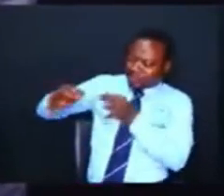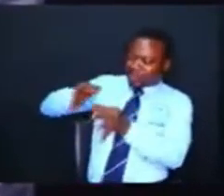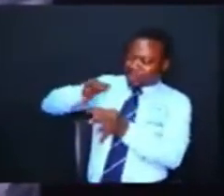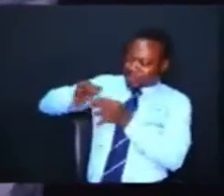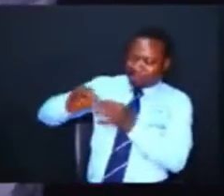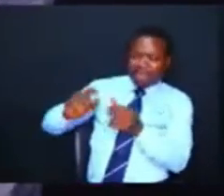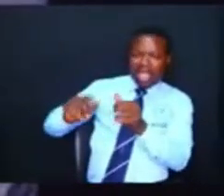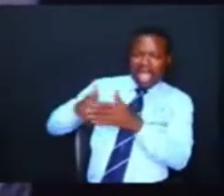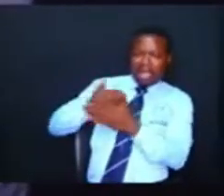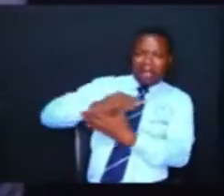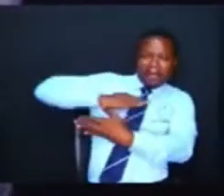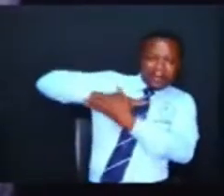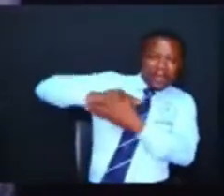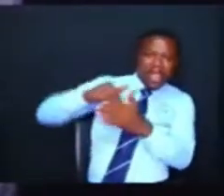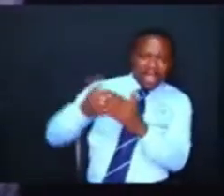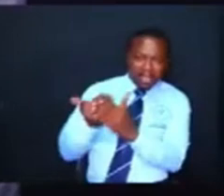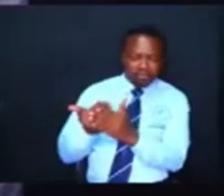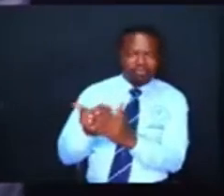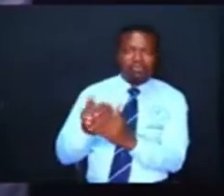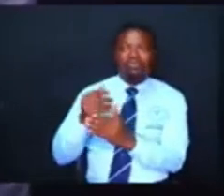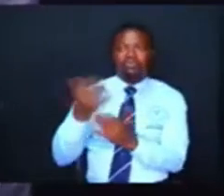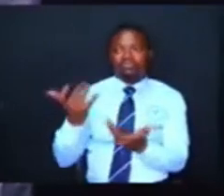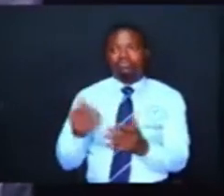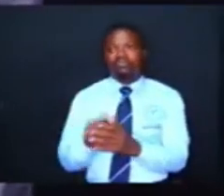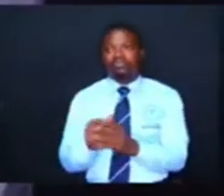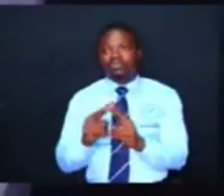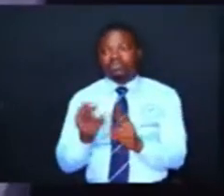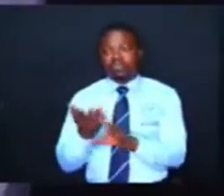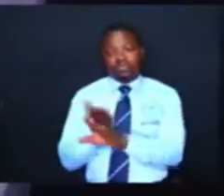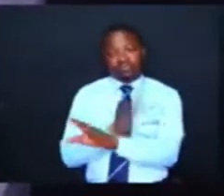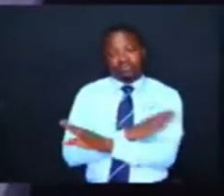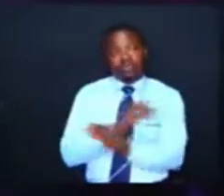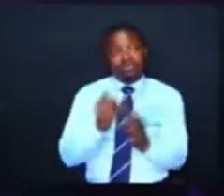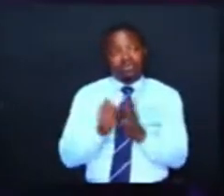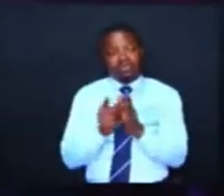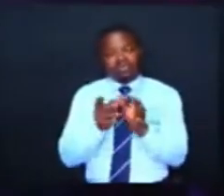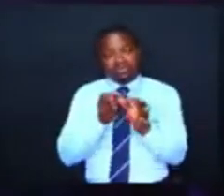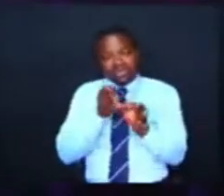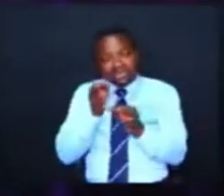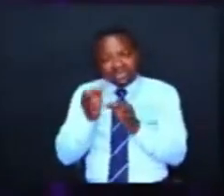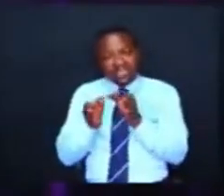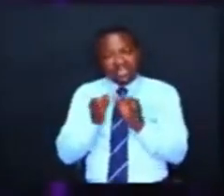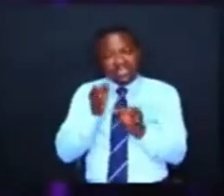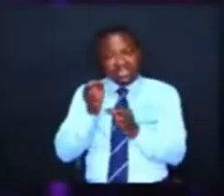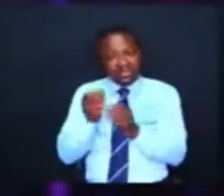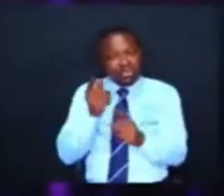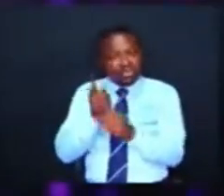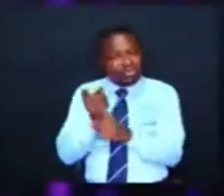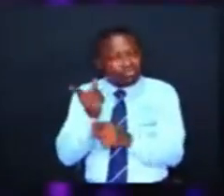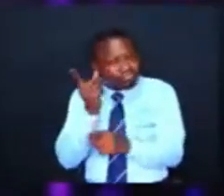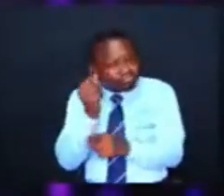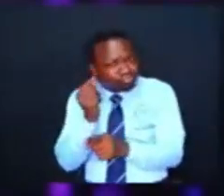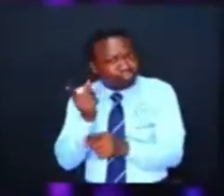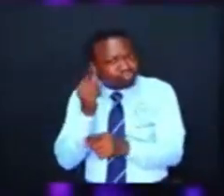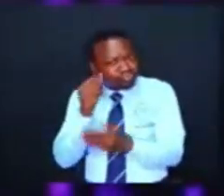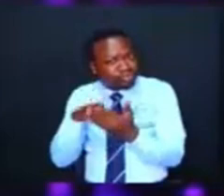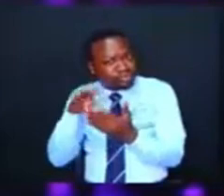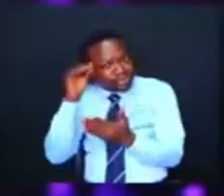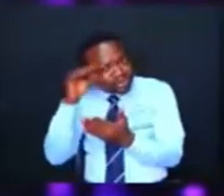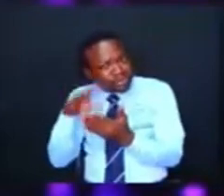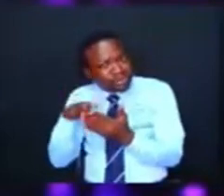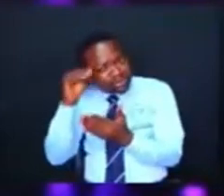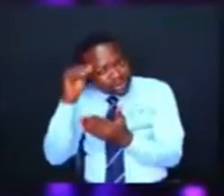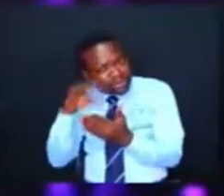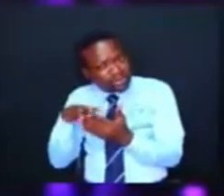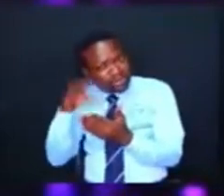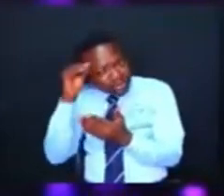months. So if you have followed me closely, but this time you have a lot of things to do to